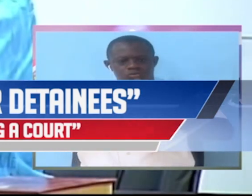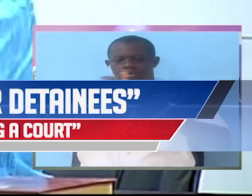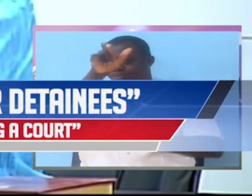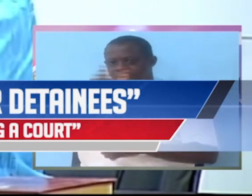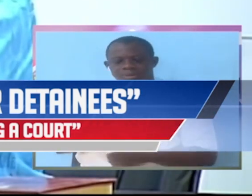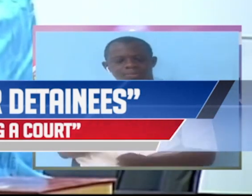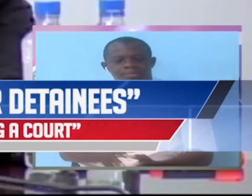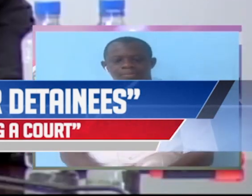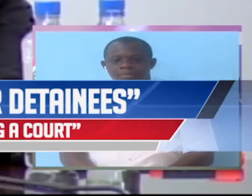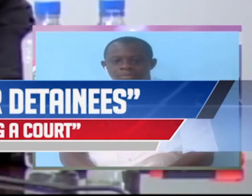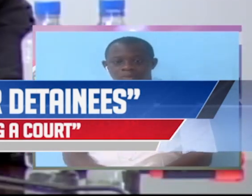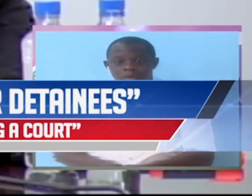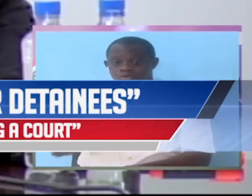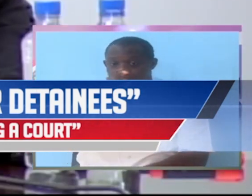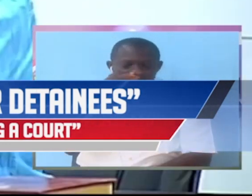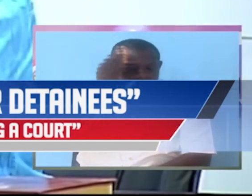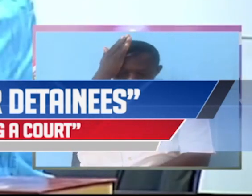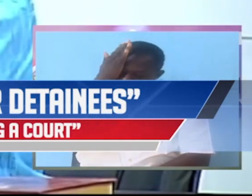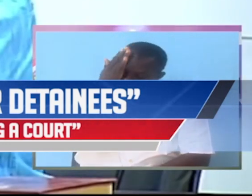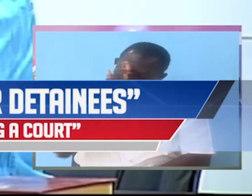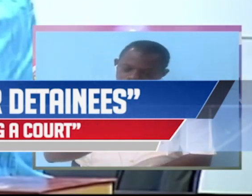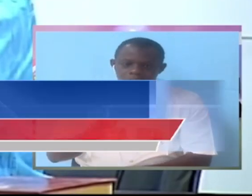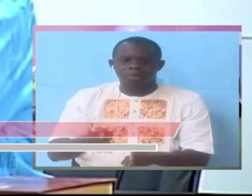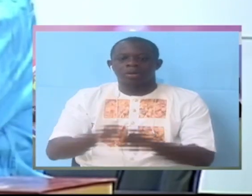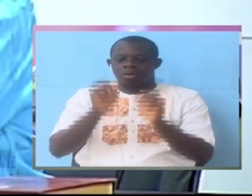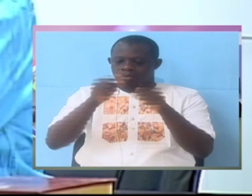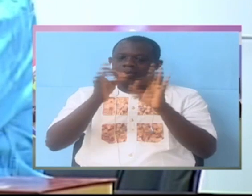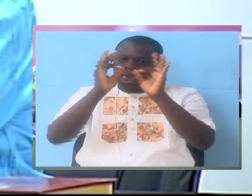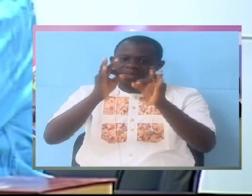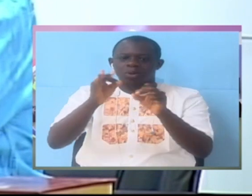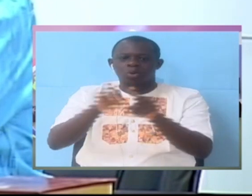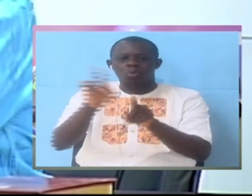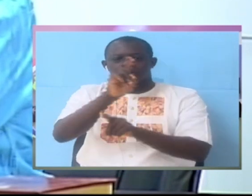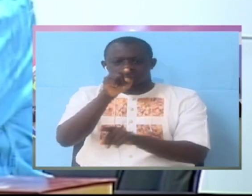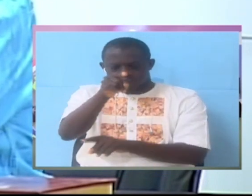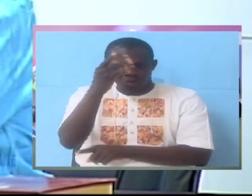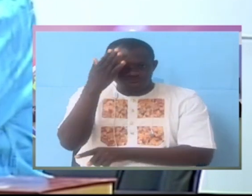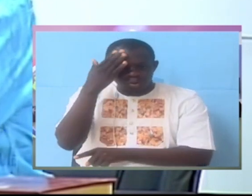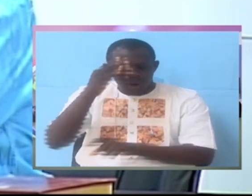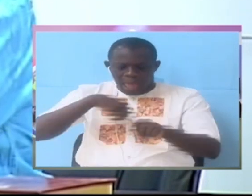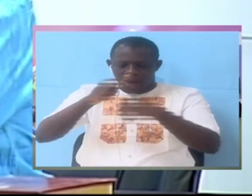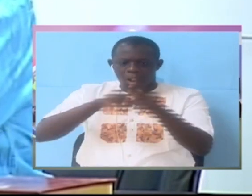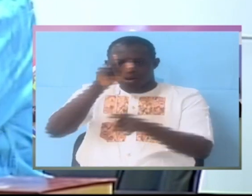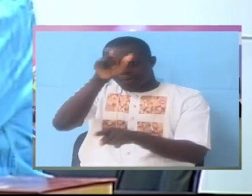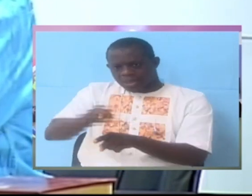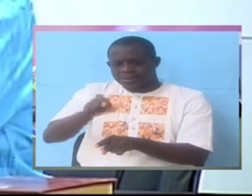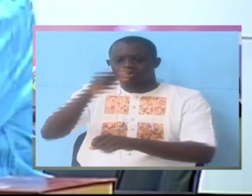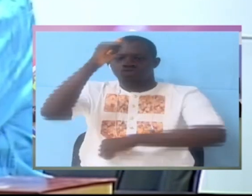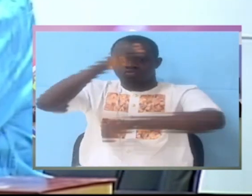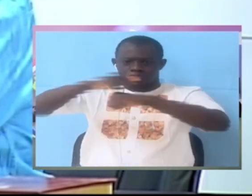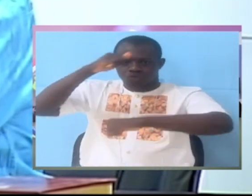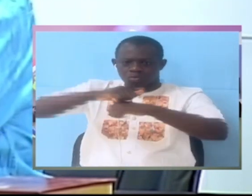2 years, before being taken to the Birkama Magistrate Court, where he was charged with one count of terrorism before his case